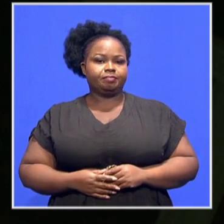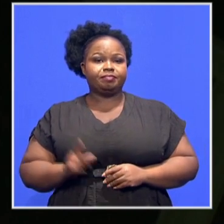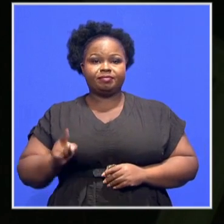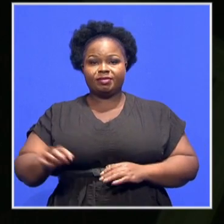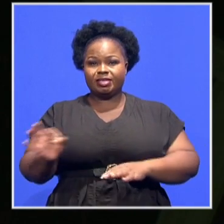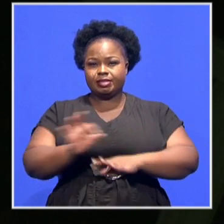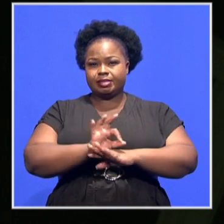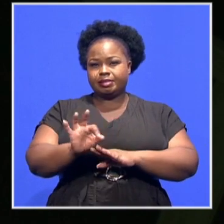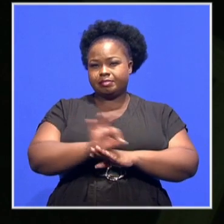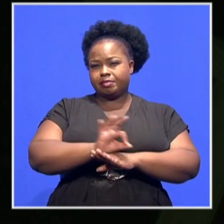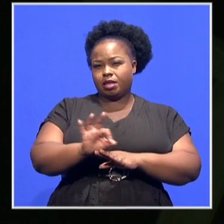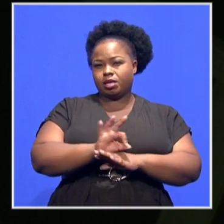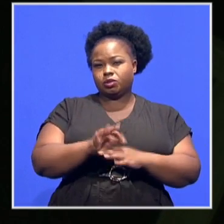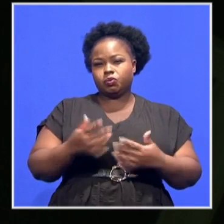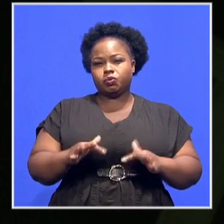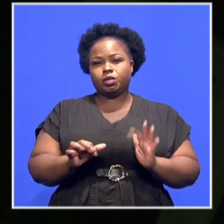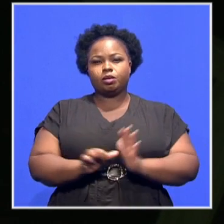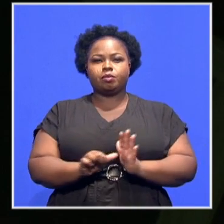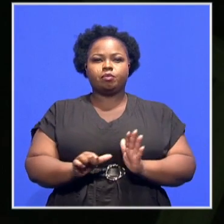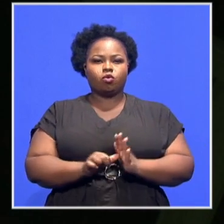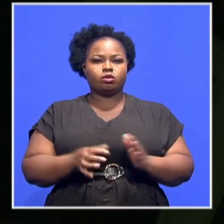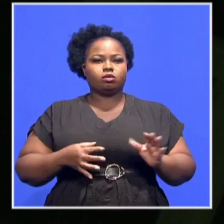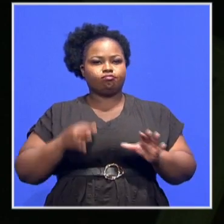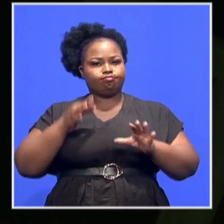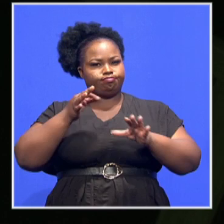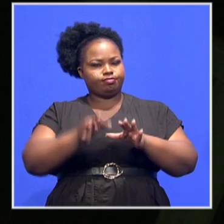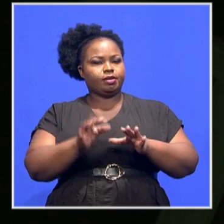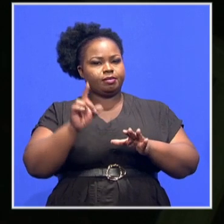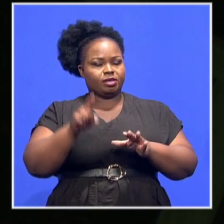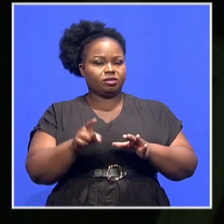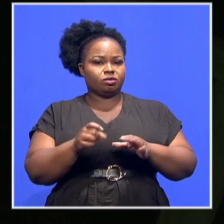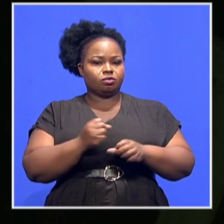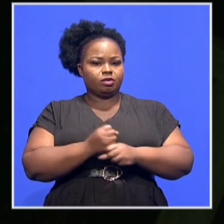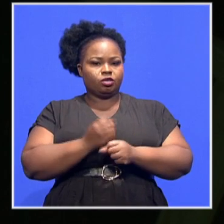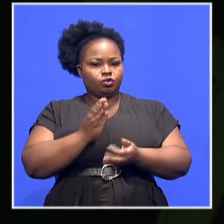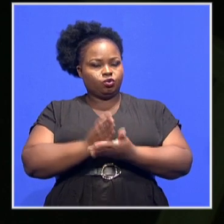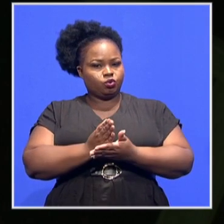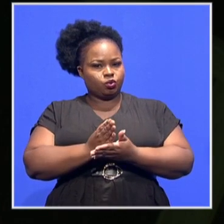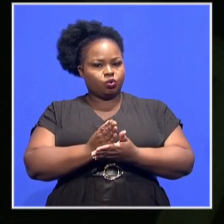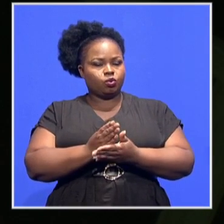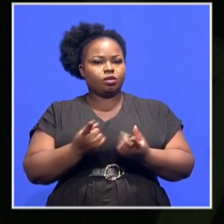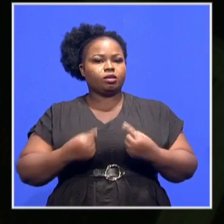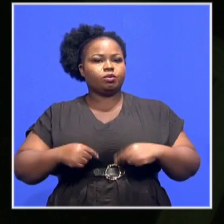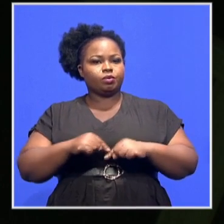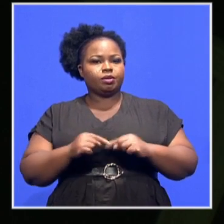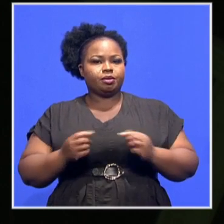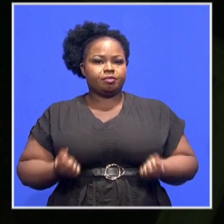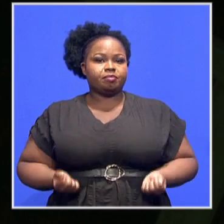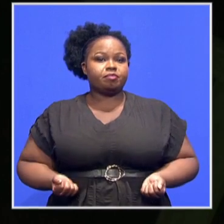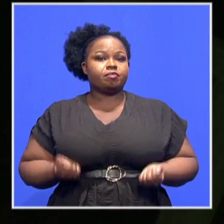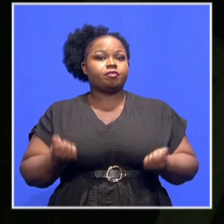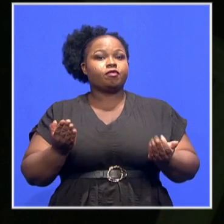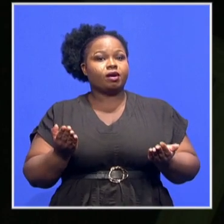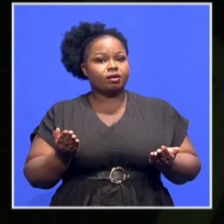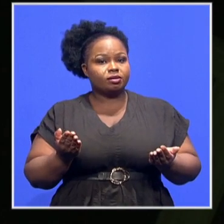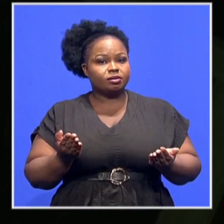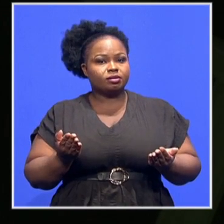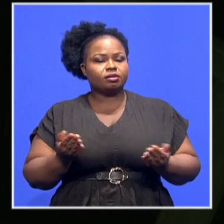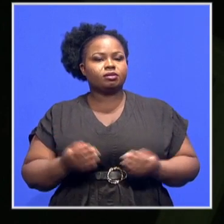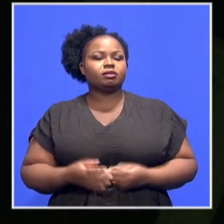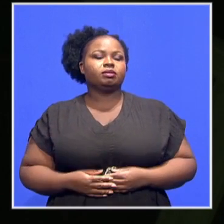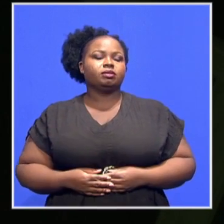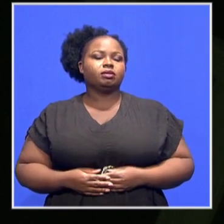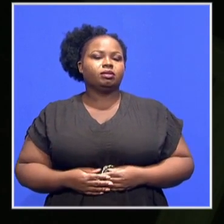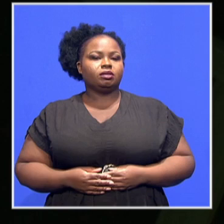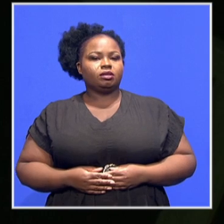an important contribution to make to the provision of the social needs